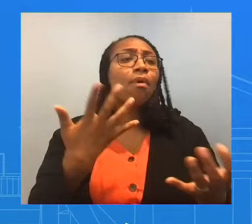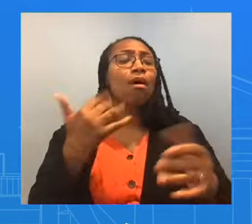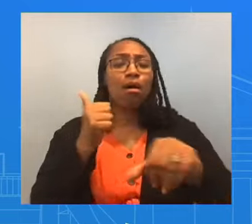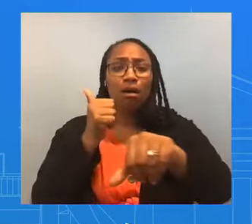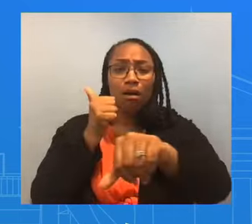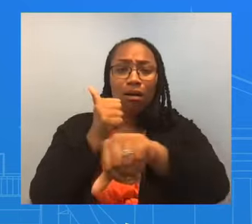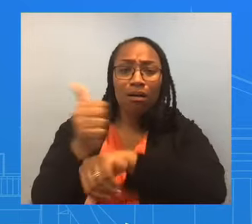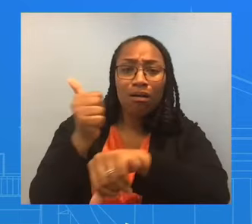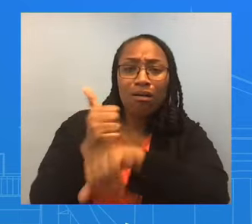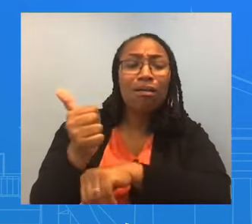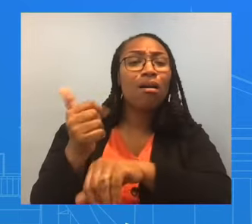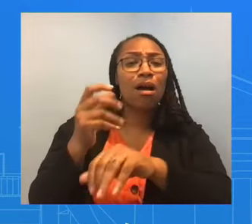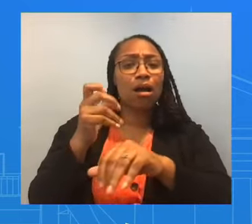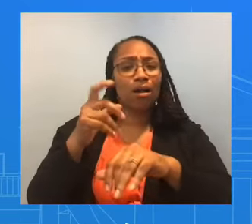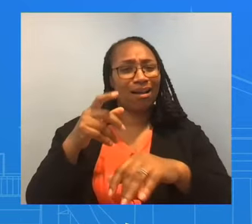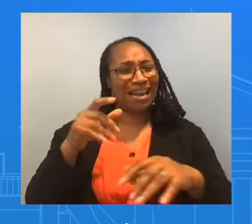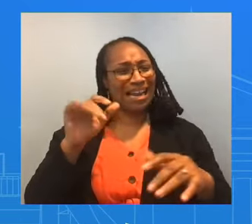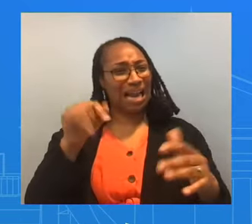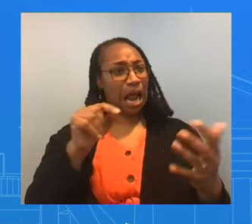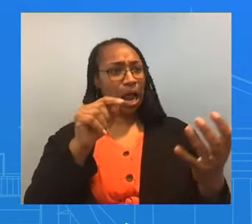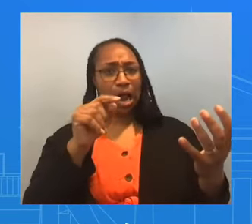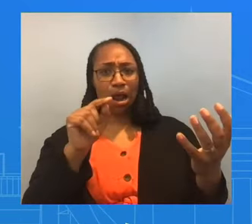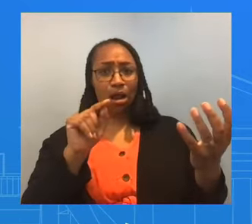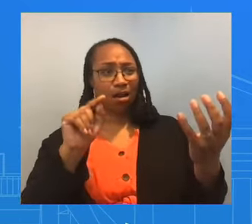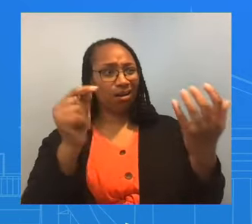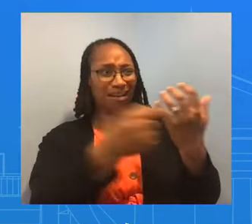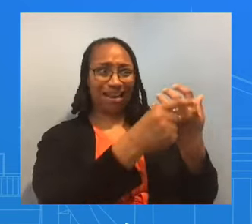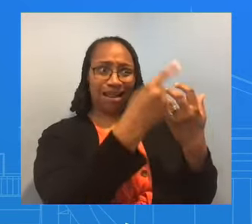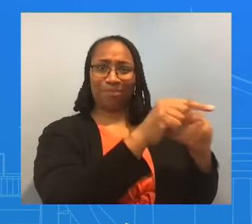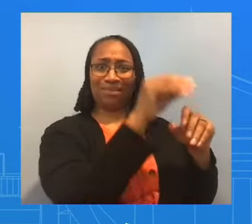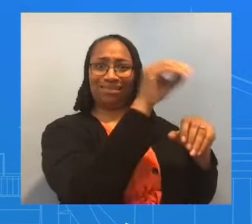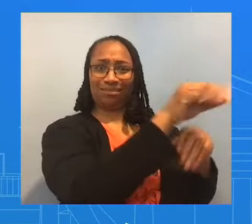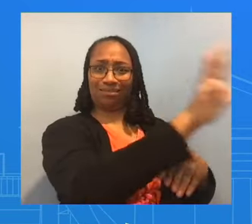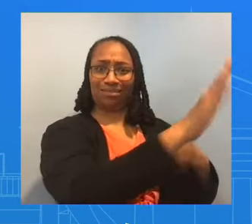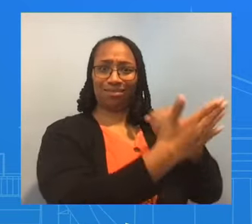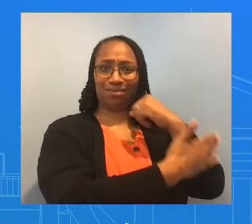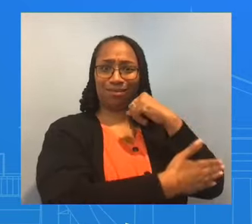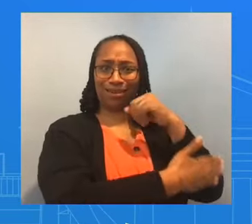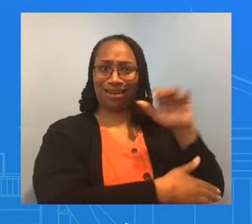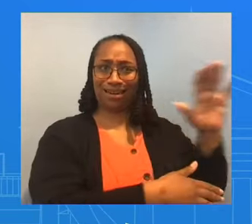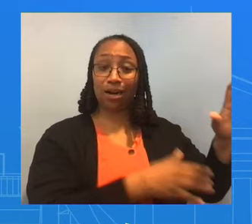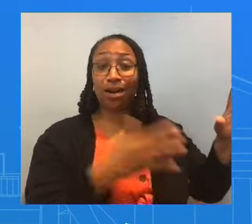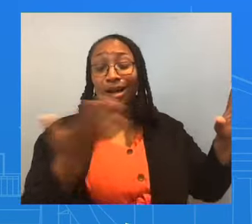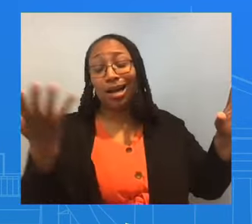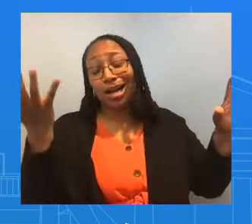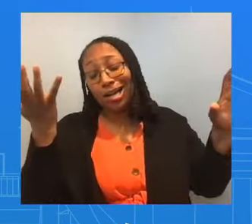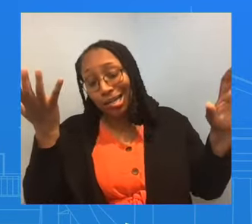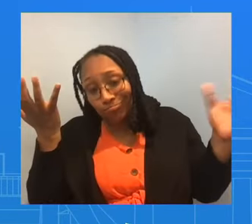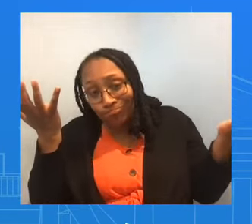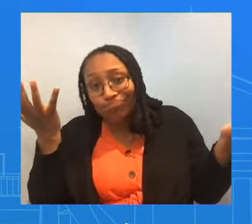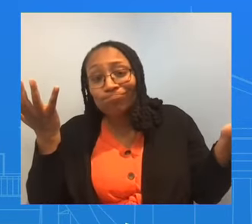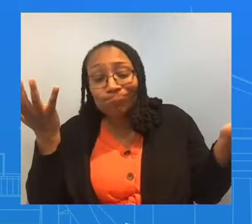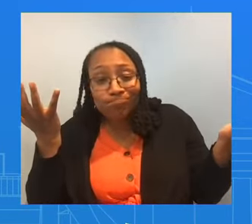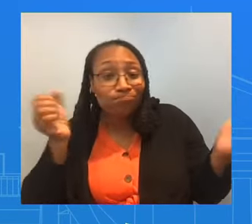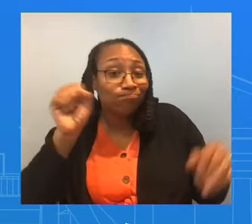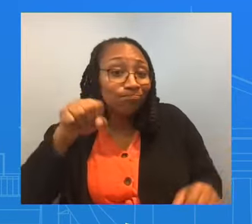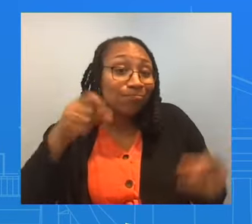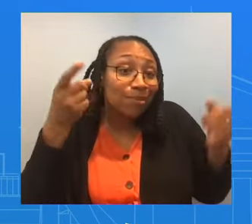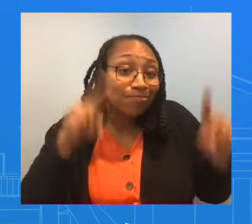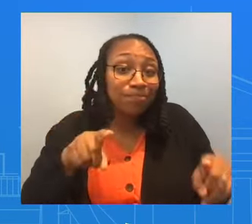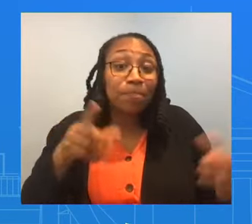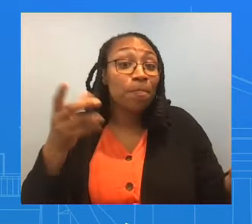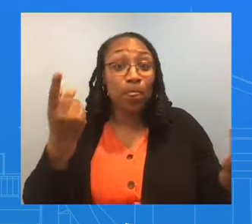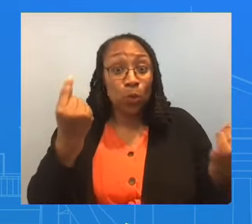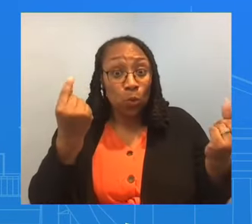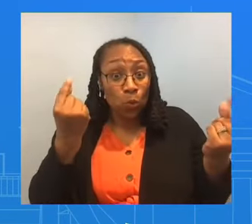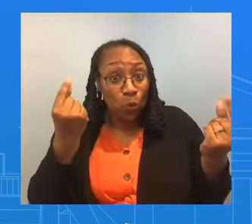violating local laws and they have to and should answer for their transgressions to those laws. But I